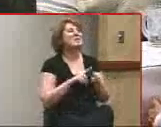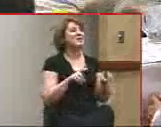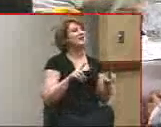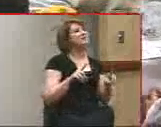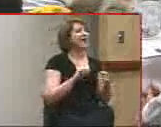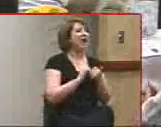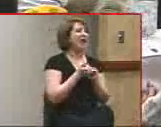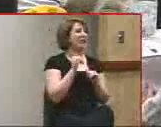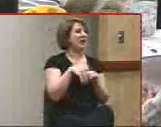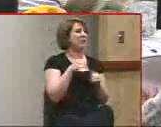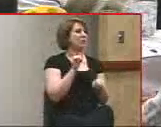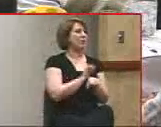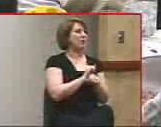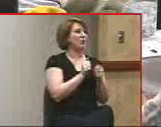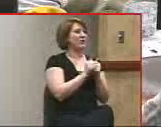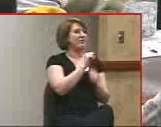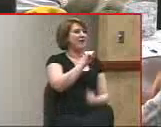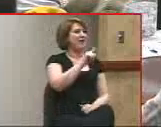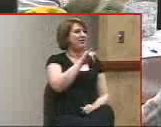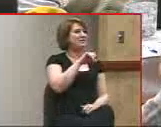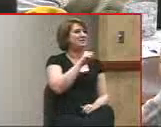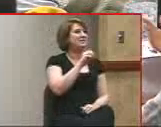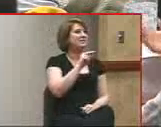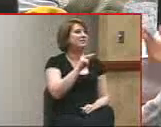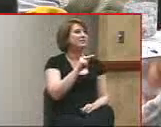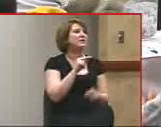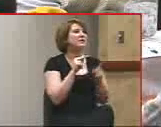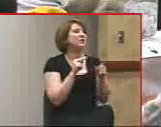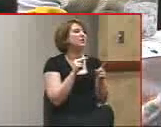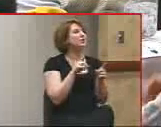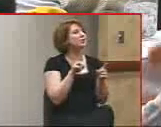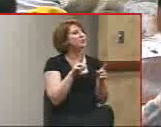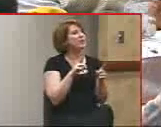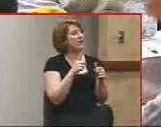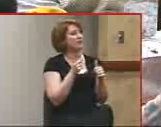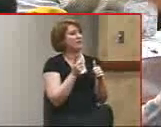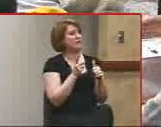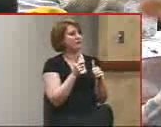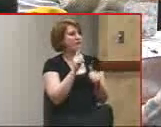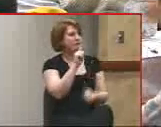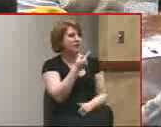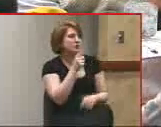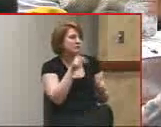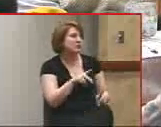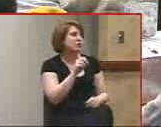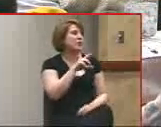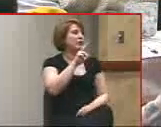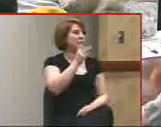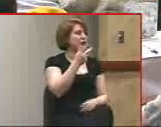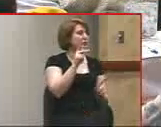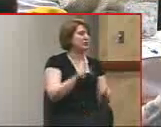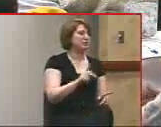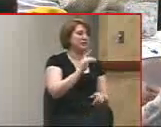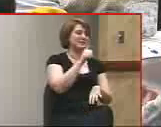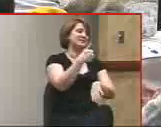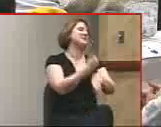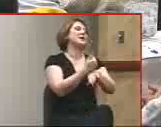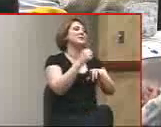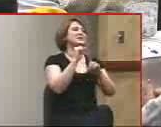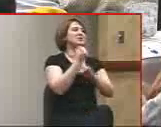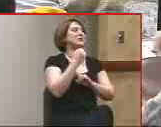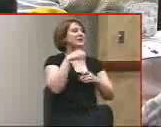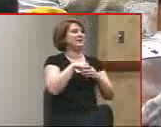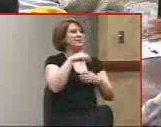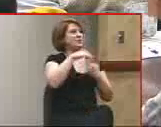Allison? Just basically do it in usually first or third person, and you actually set a situation up in a social story